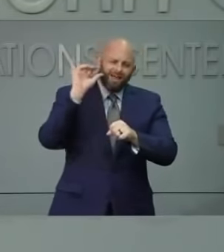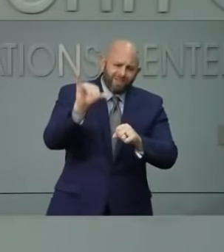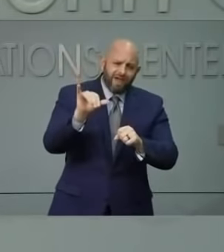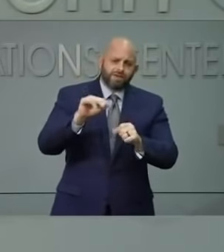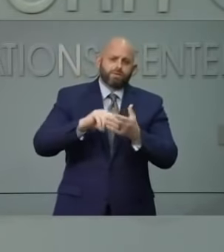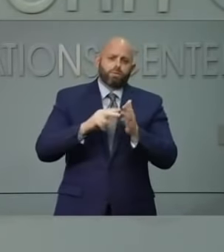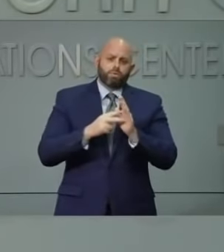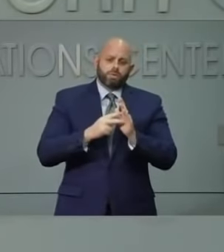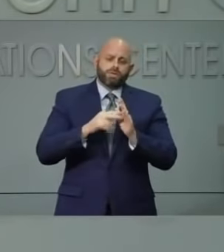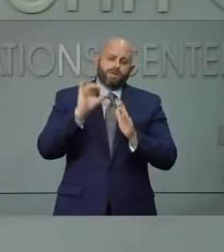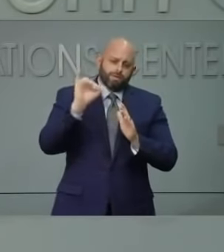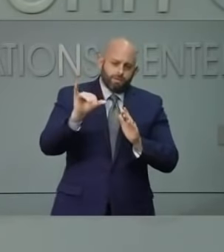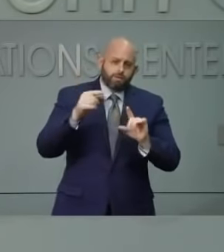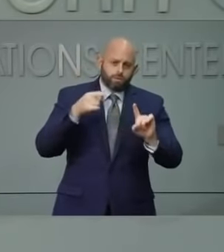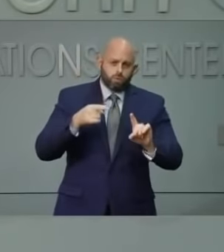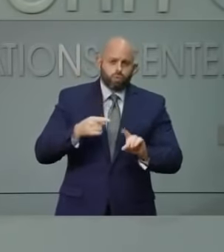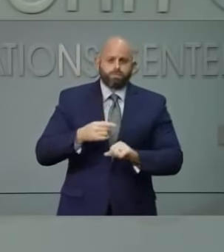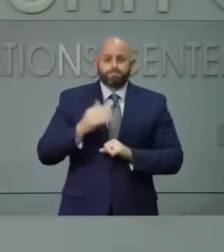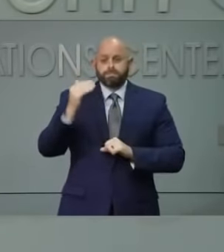Next question, please.